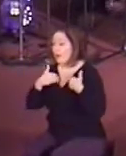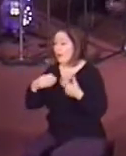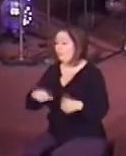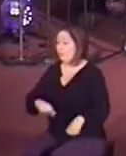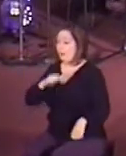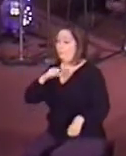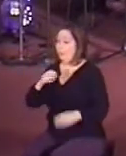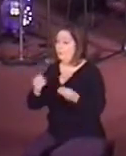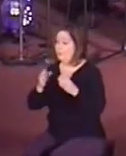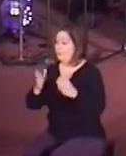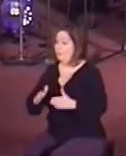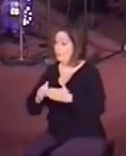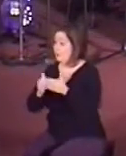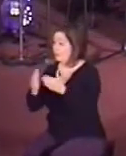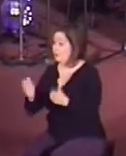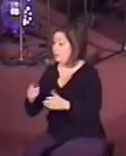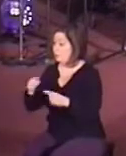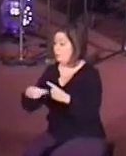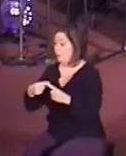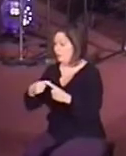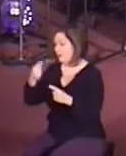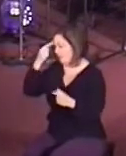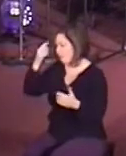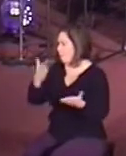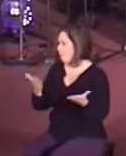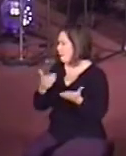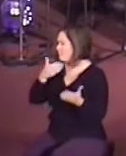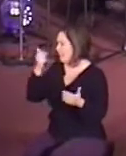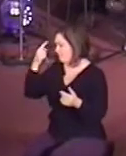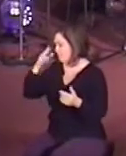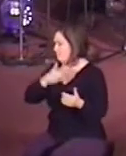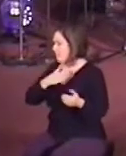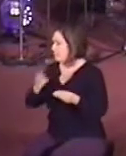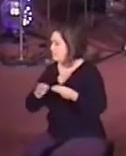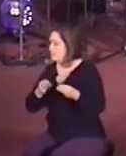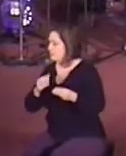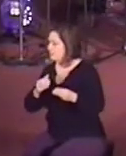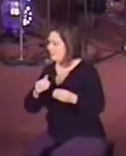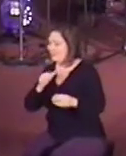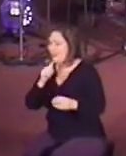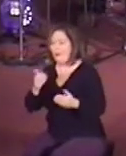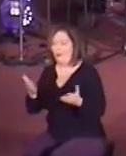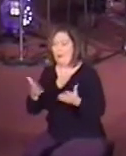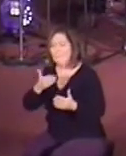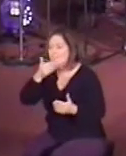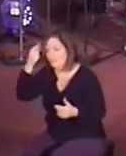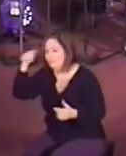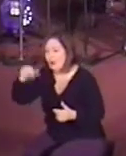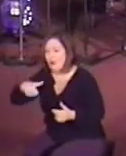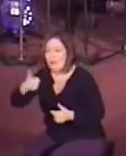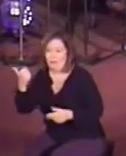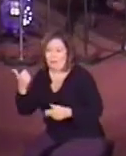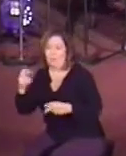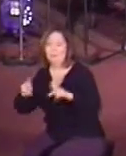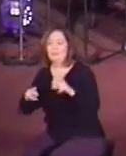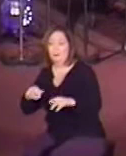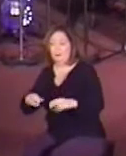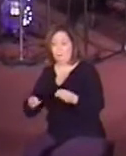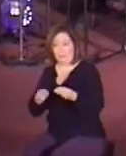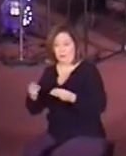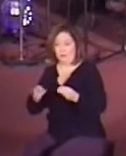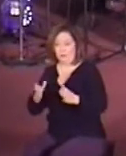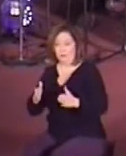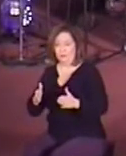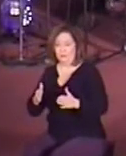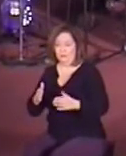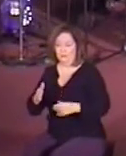ministry leader when that person thinks, well, what's best for my ministry rather than what's best for other people's ministries. You know that you've got a prideful husband